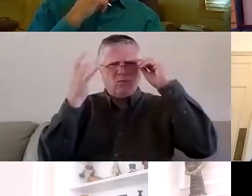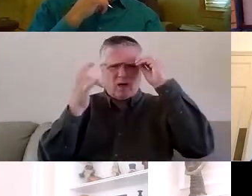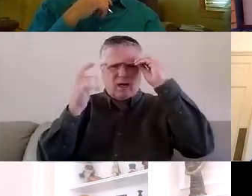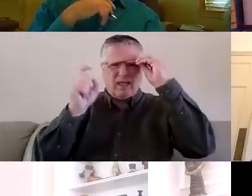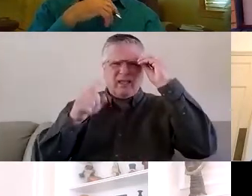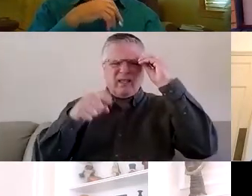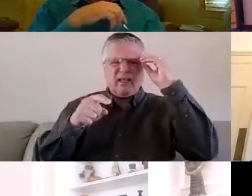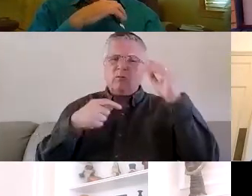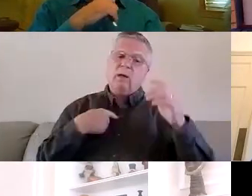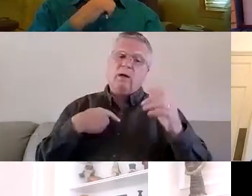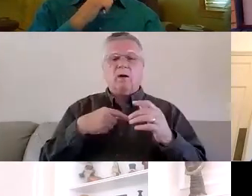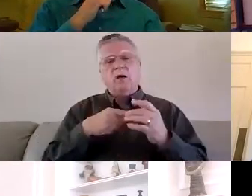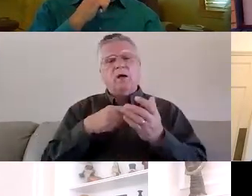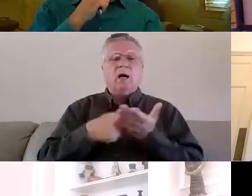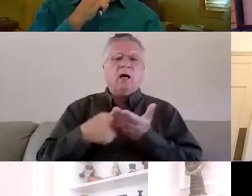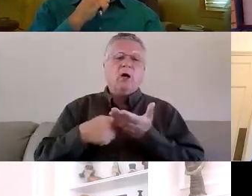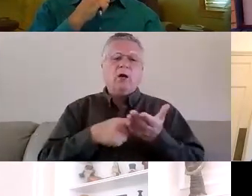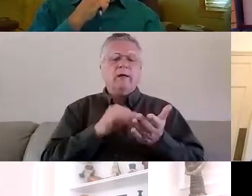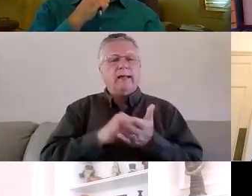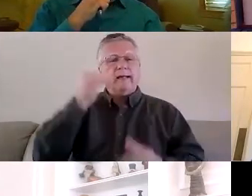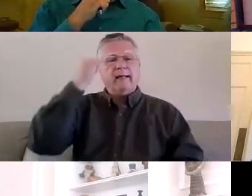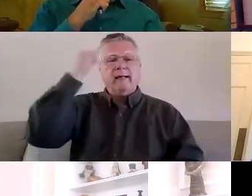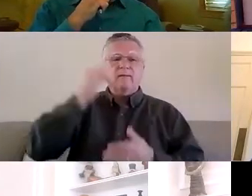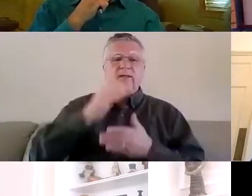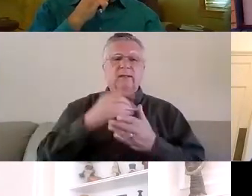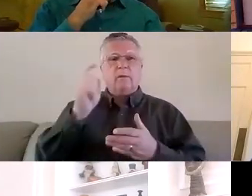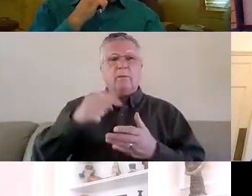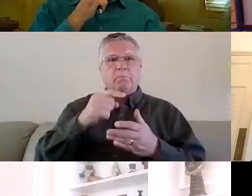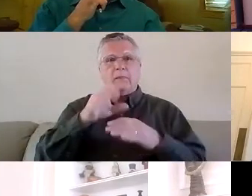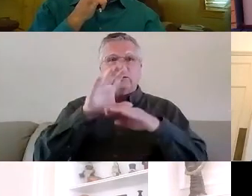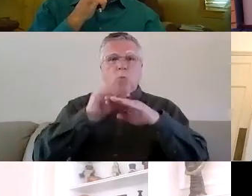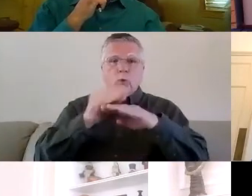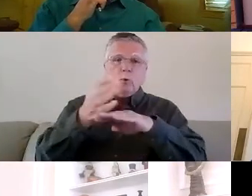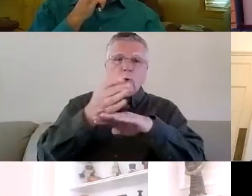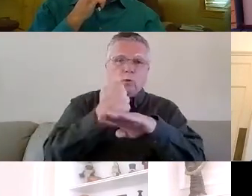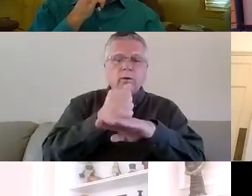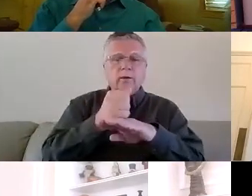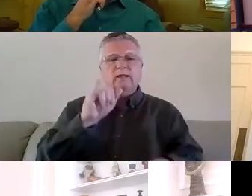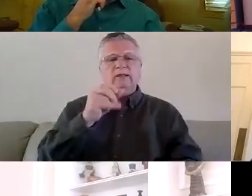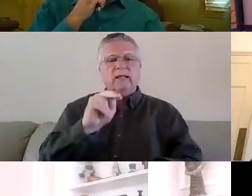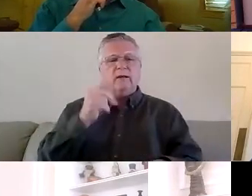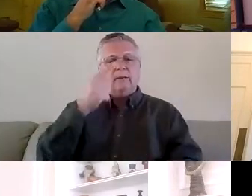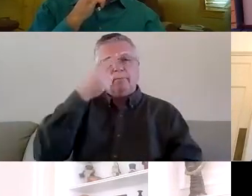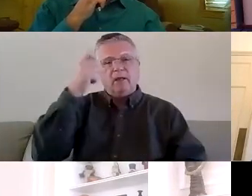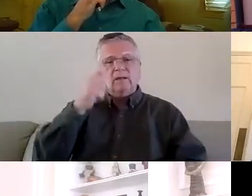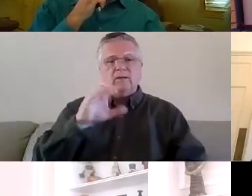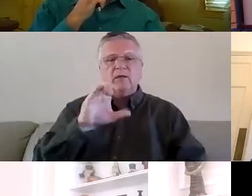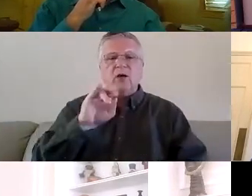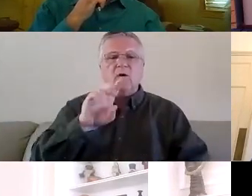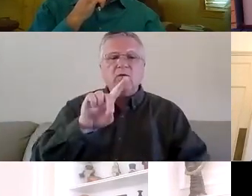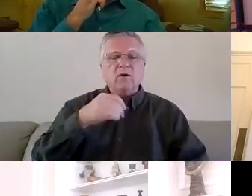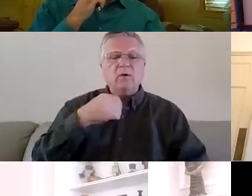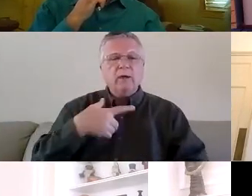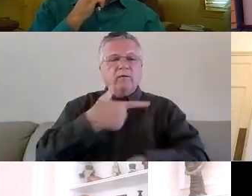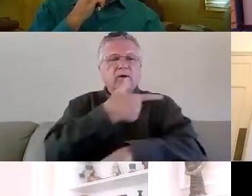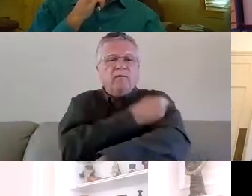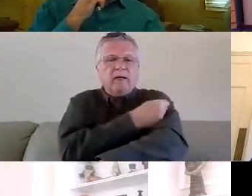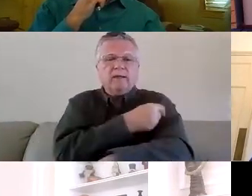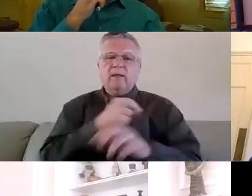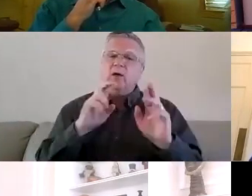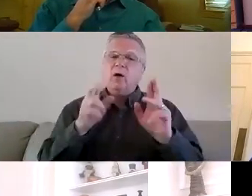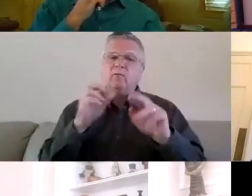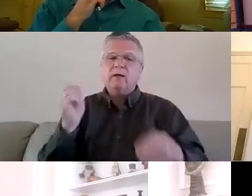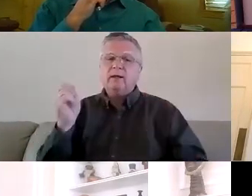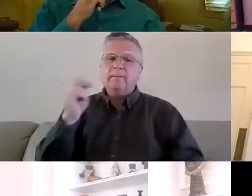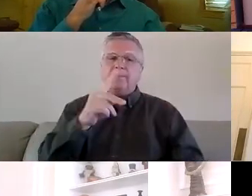that would be, if somebody has to use all of their time in January because of COVID, we get a vaccine and hopefully are back to some semblance